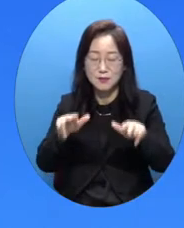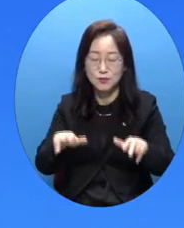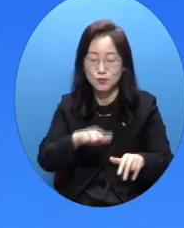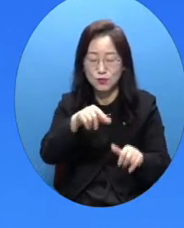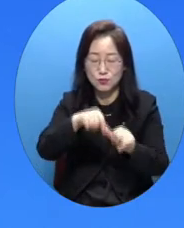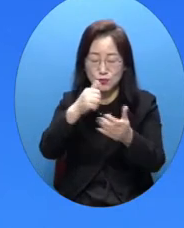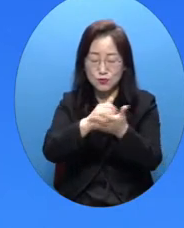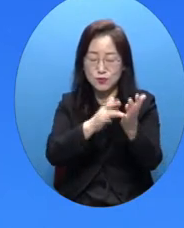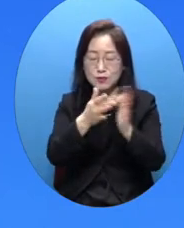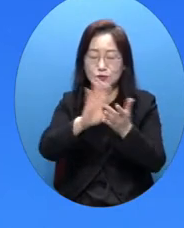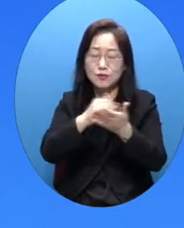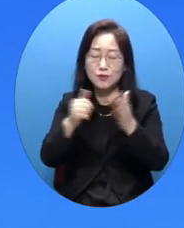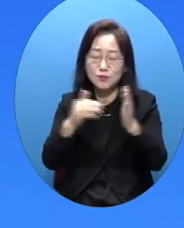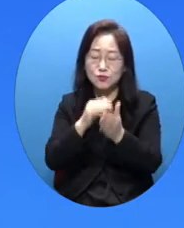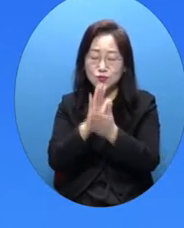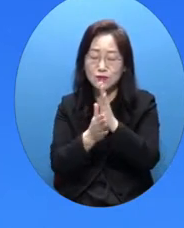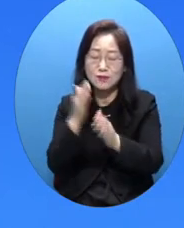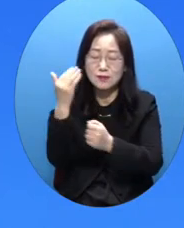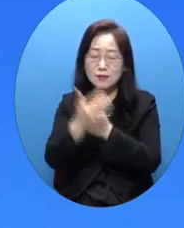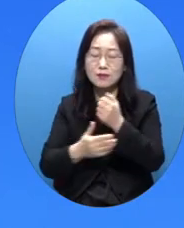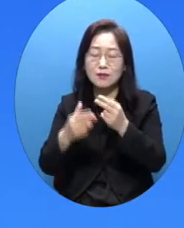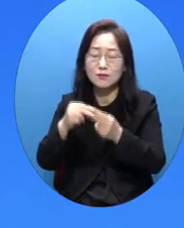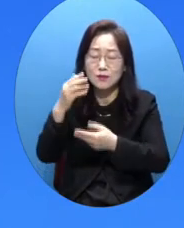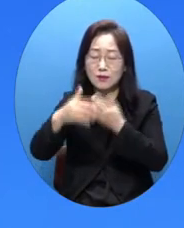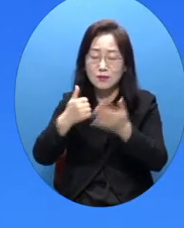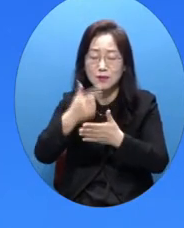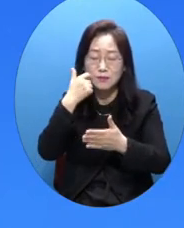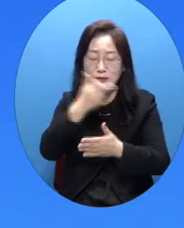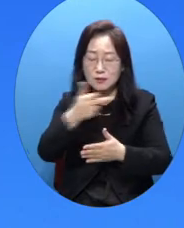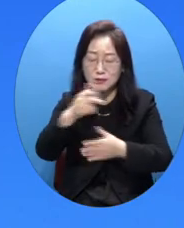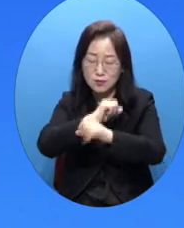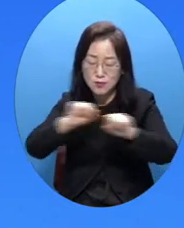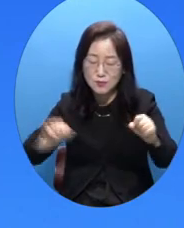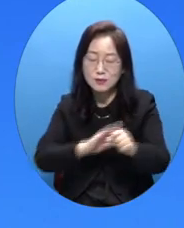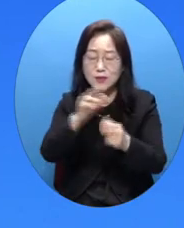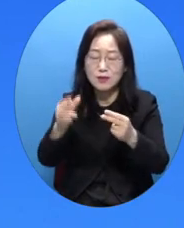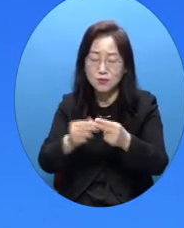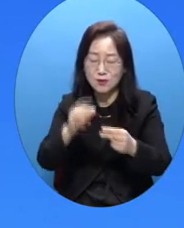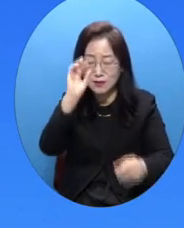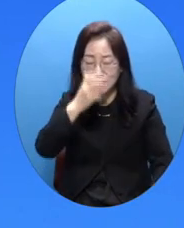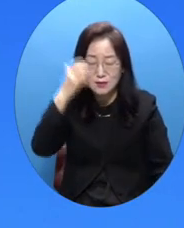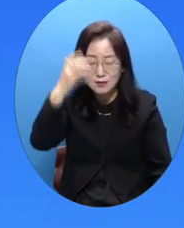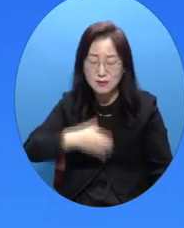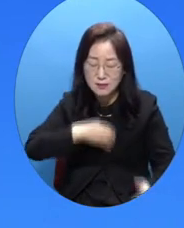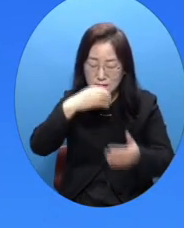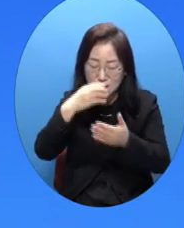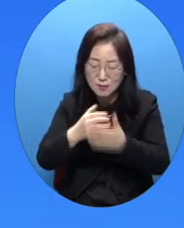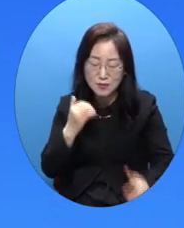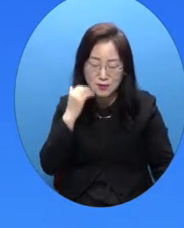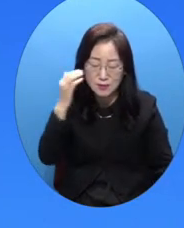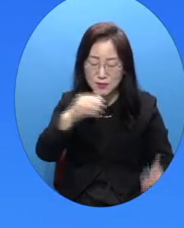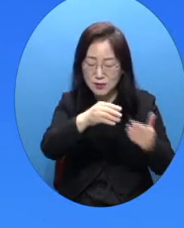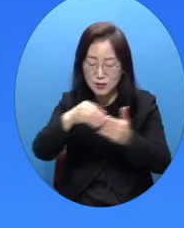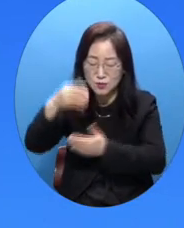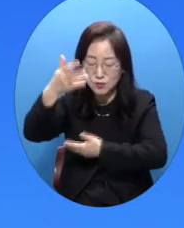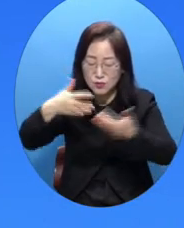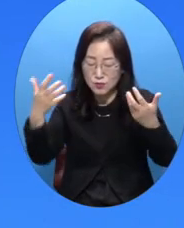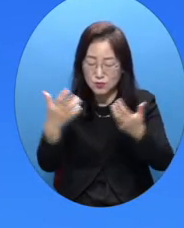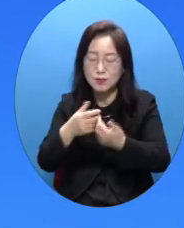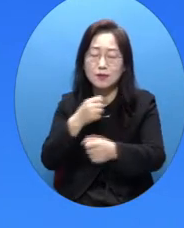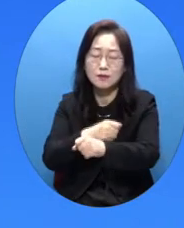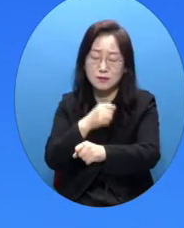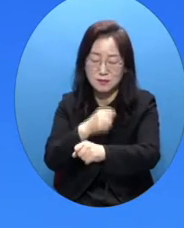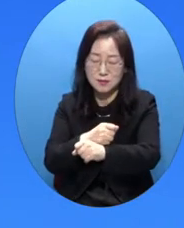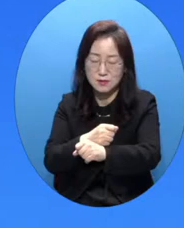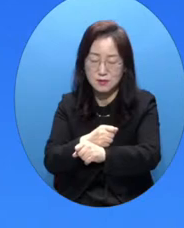now may the infinite grace of our Lord Jesus Christ the Everlasting